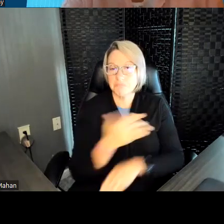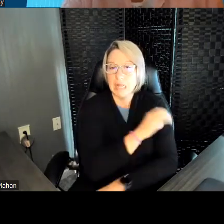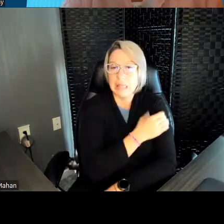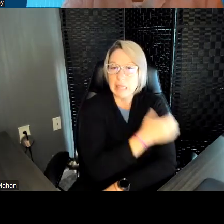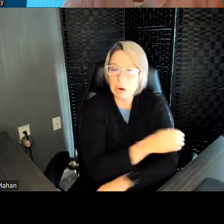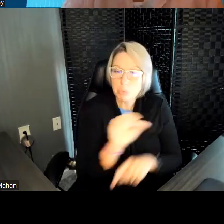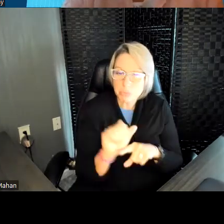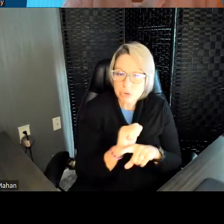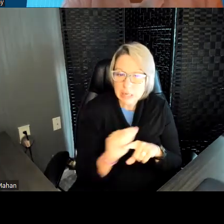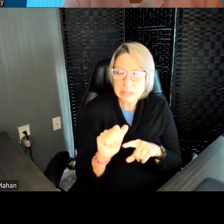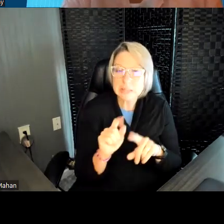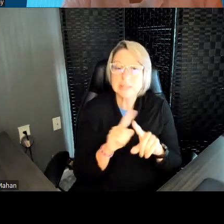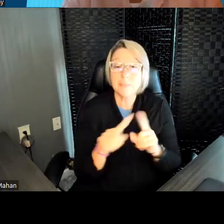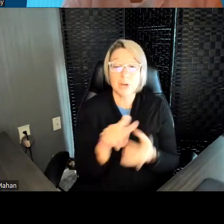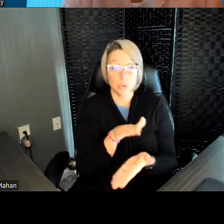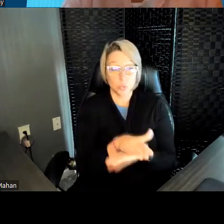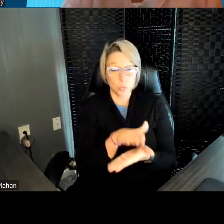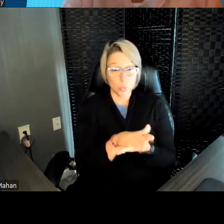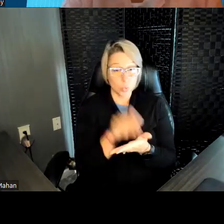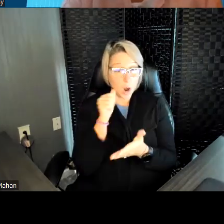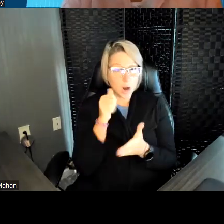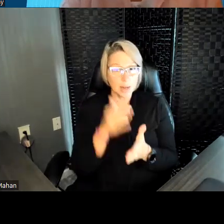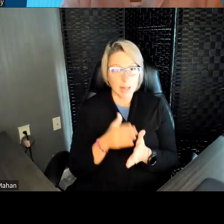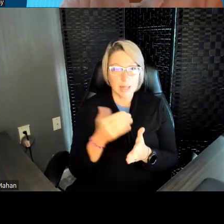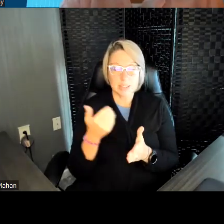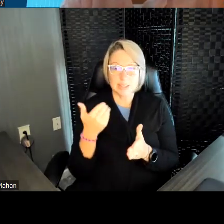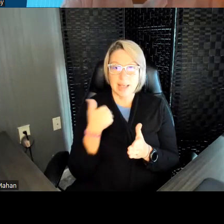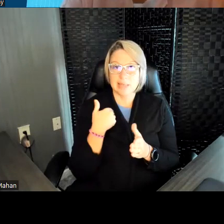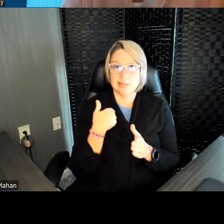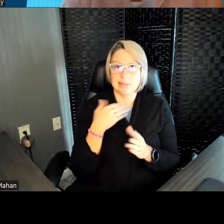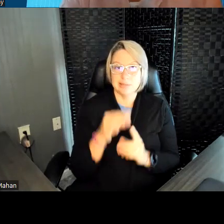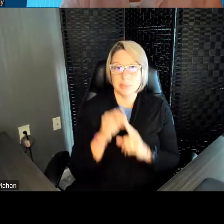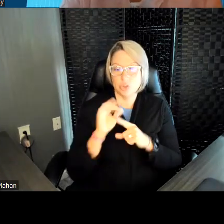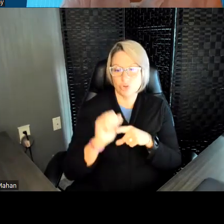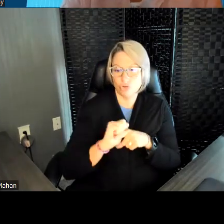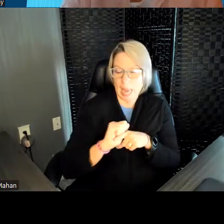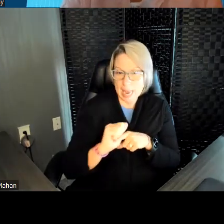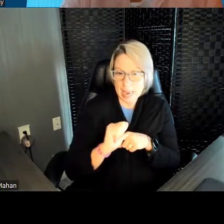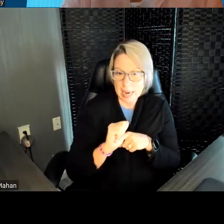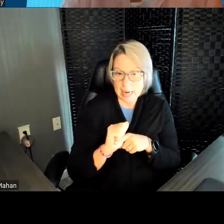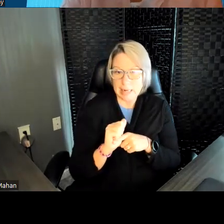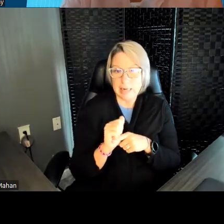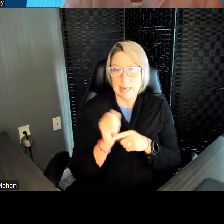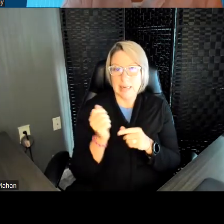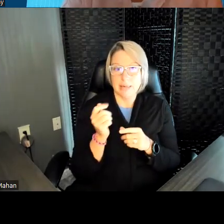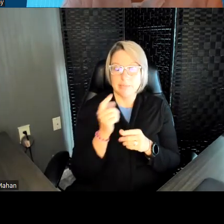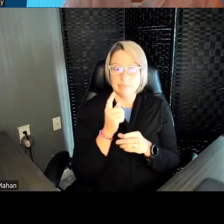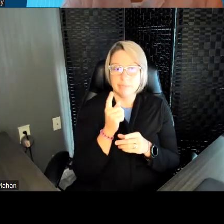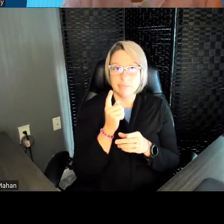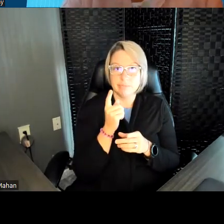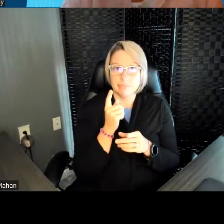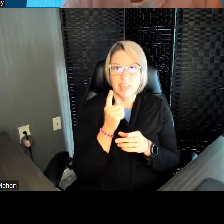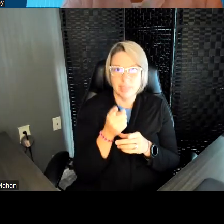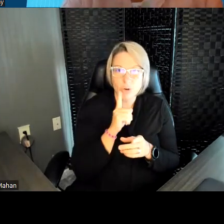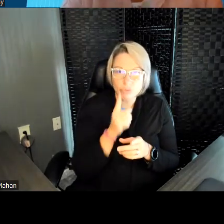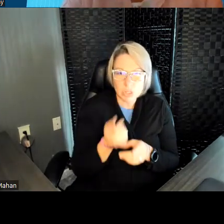folks, but a school audiologist is trained to do all the things that we expect an audiologist to do, but also to understand